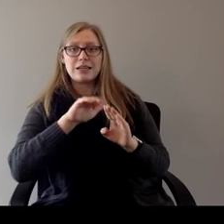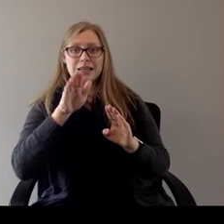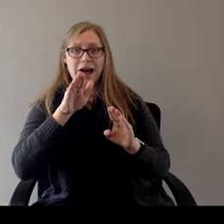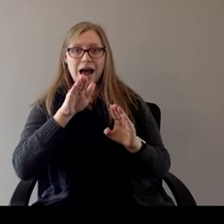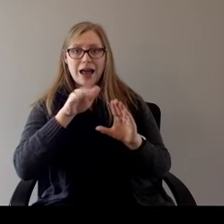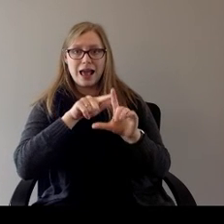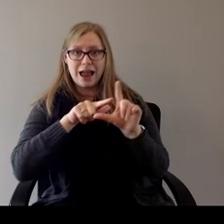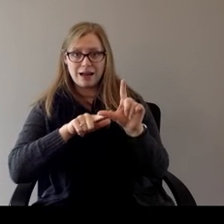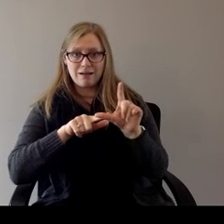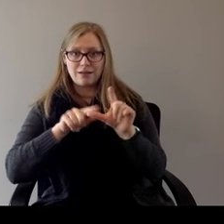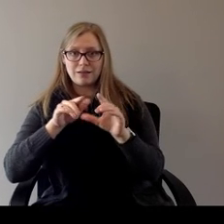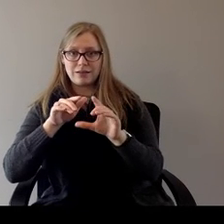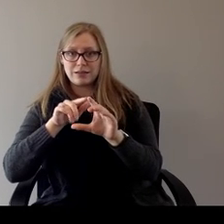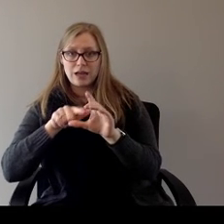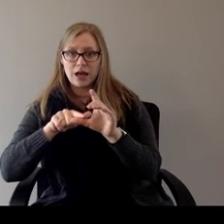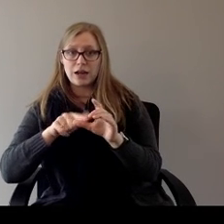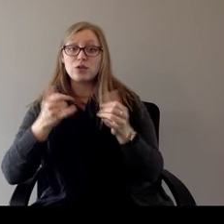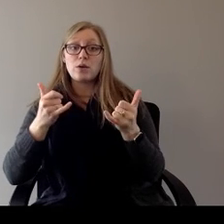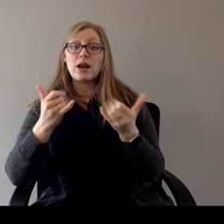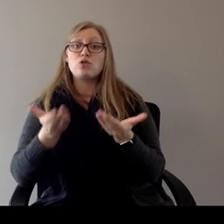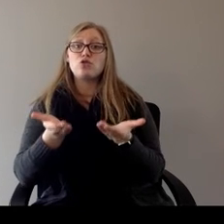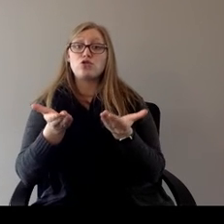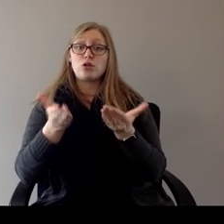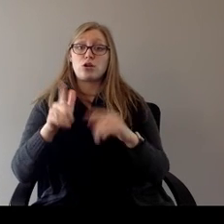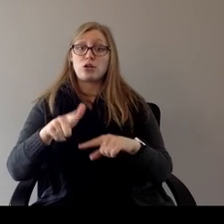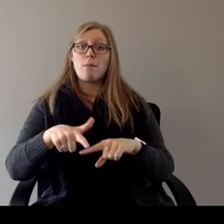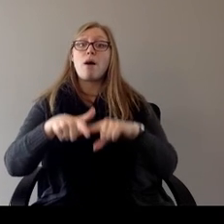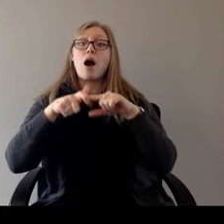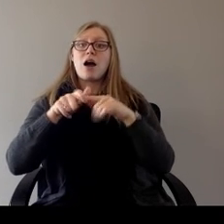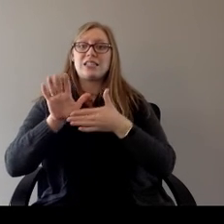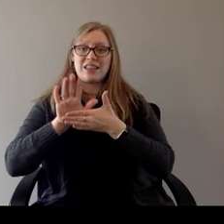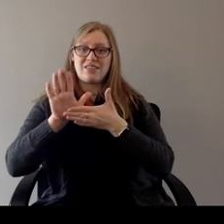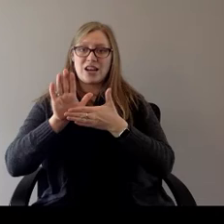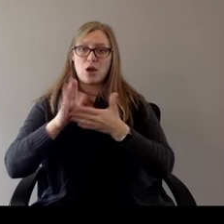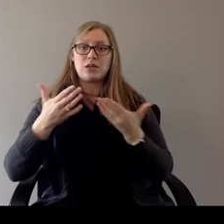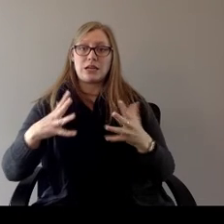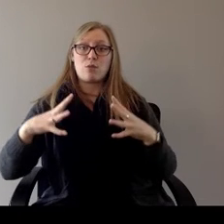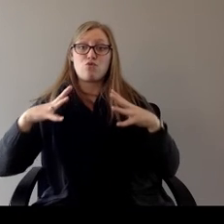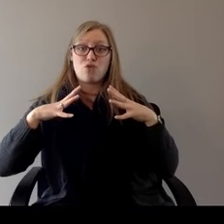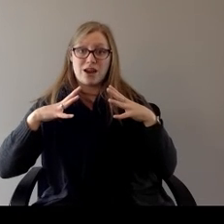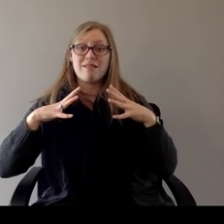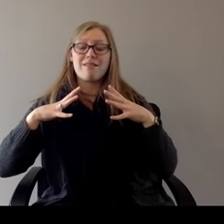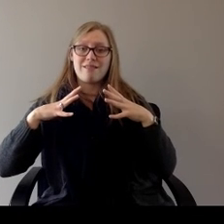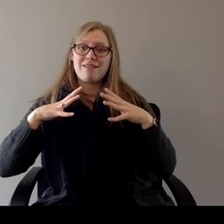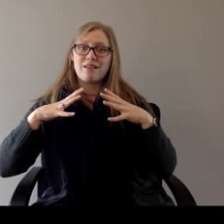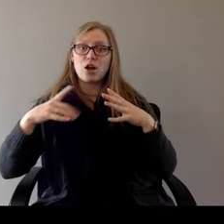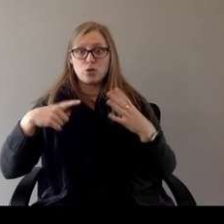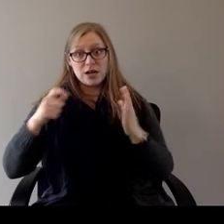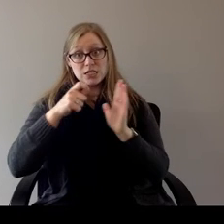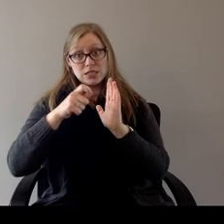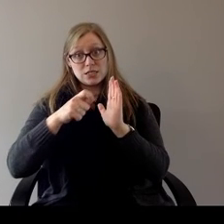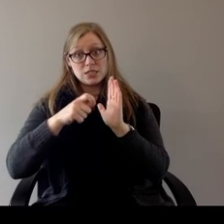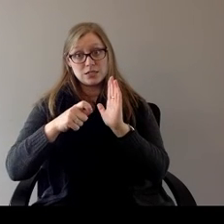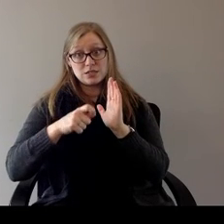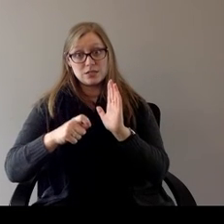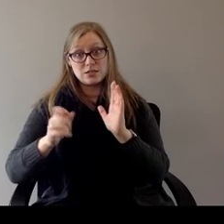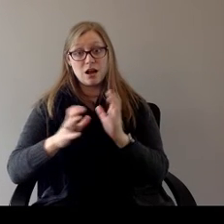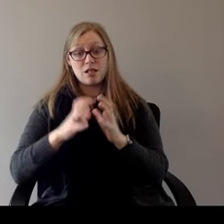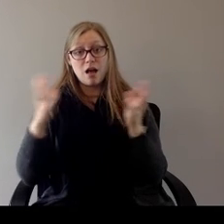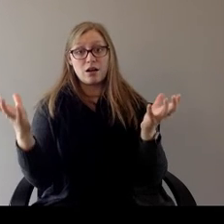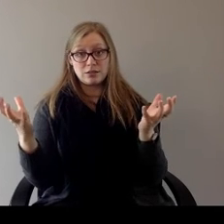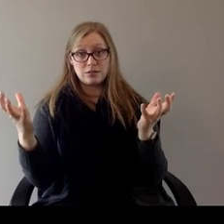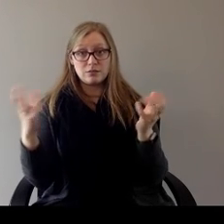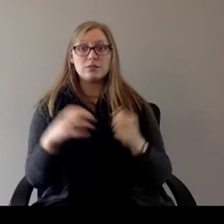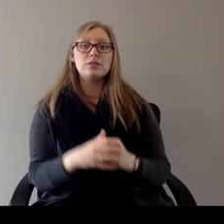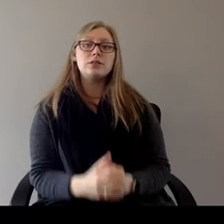Okay, at this point I would pause the video and take a little break because now you've been taking a lot of notes.